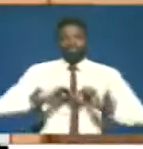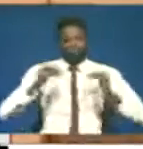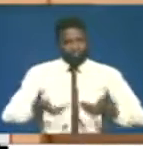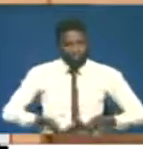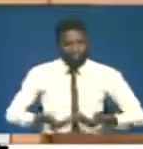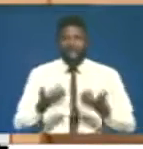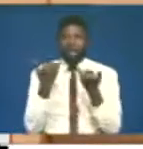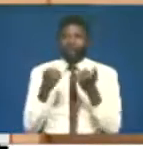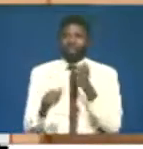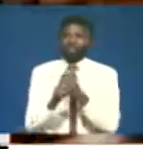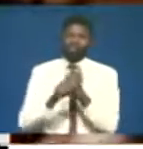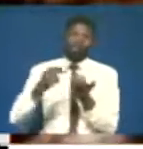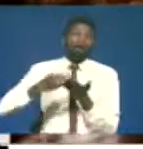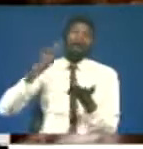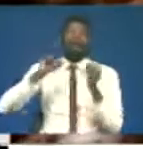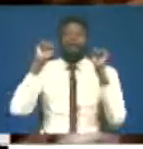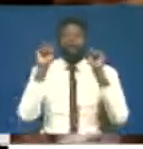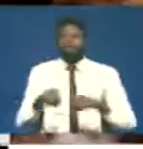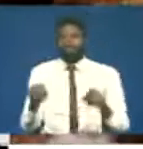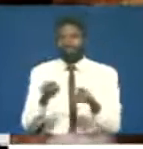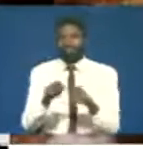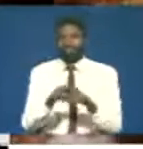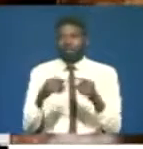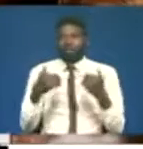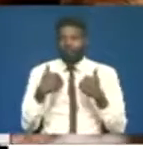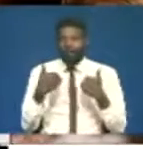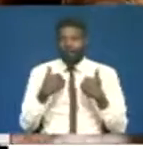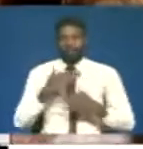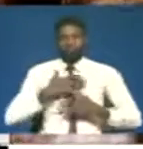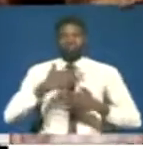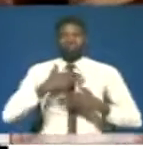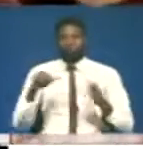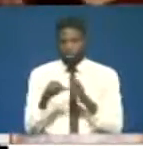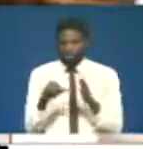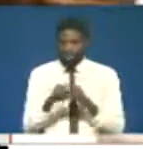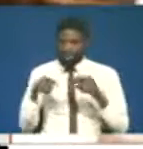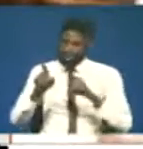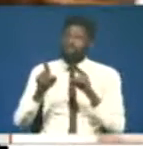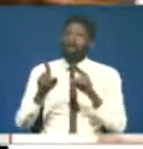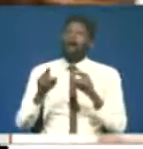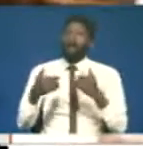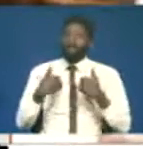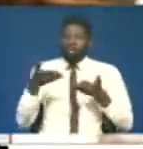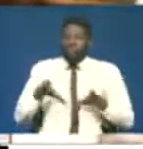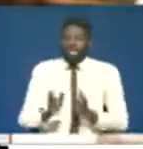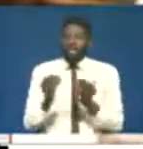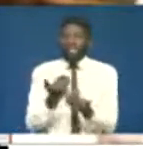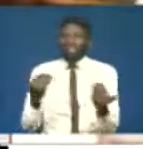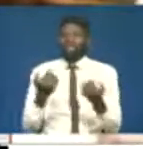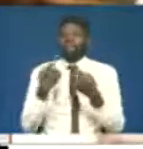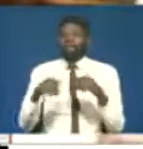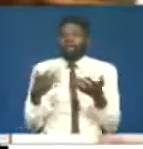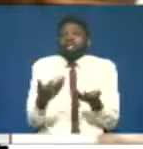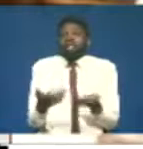hatari kubwa ya kukumbwa na matatizo ya kupumua wanajifungua watoto walio na uzito mdogo. As a county department of health, we